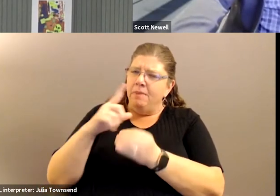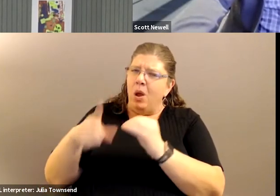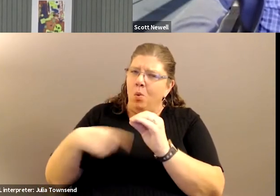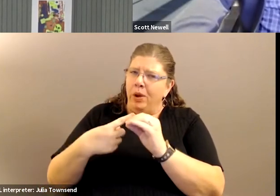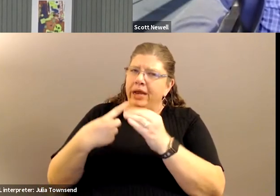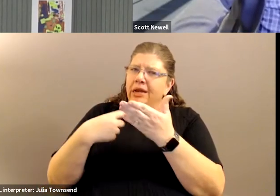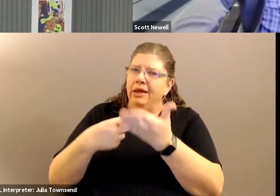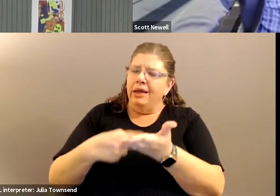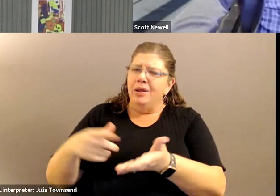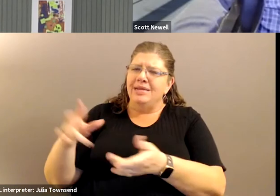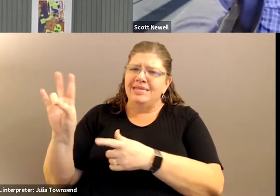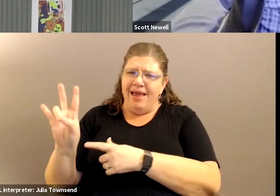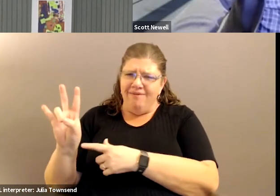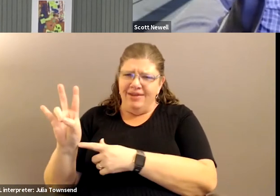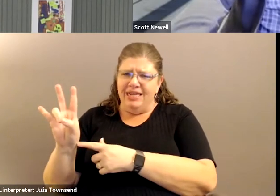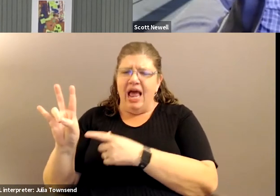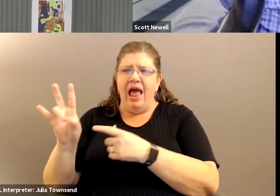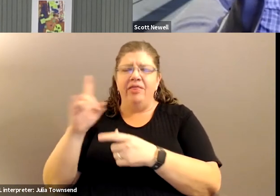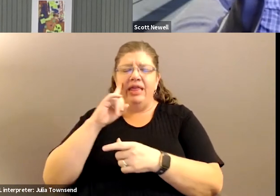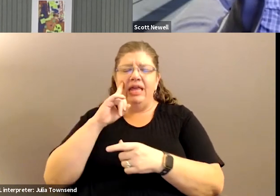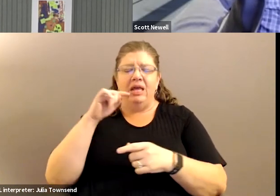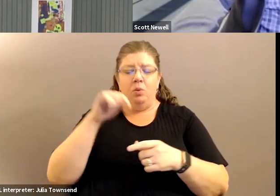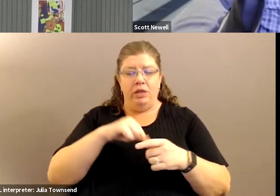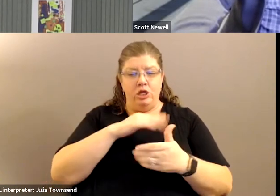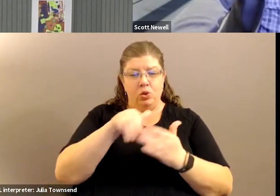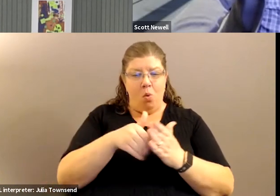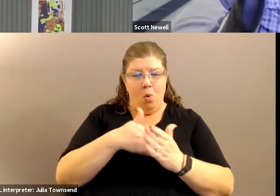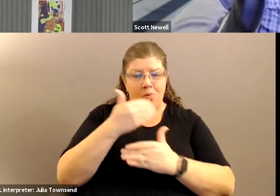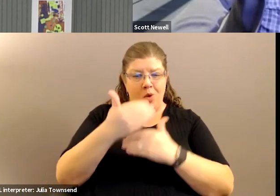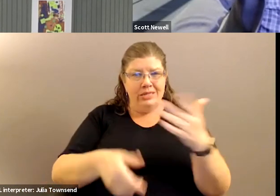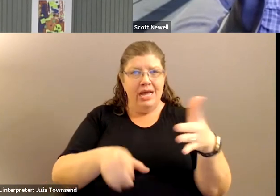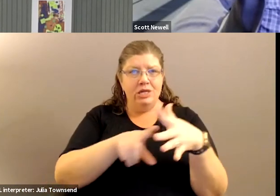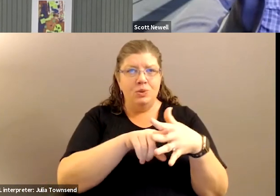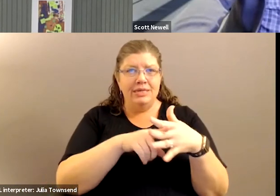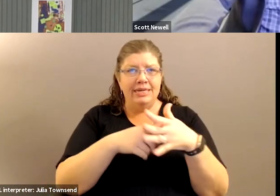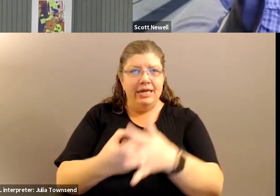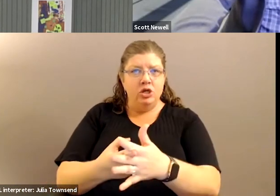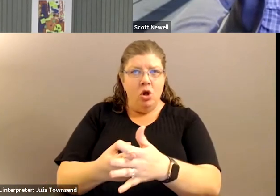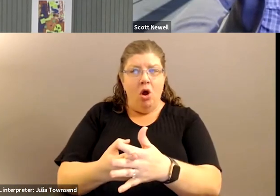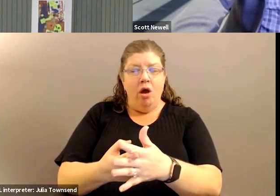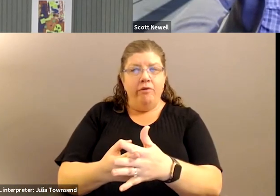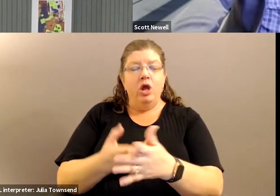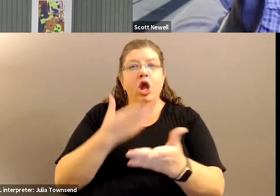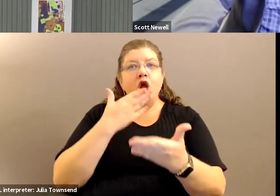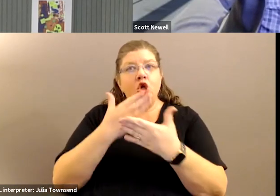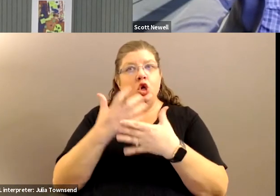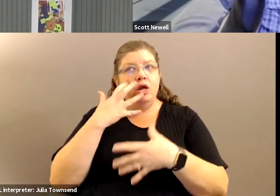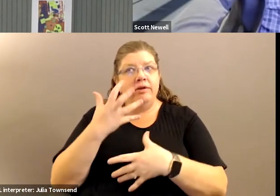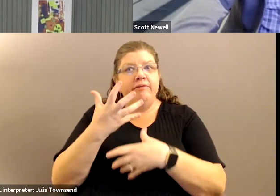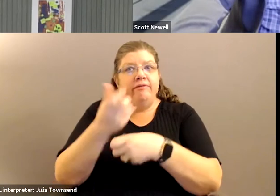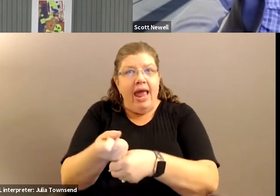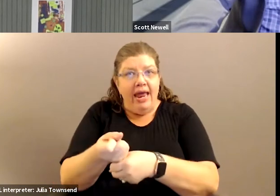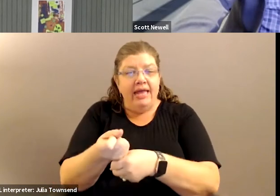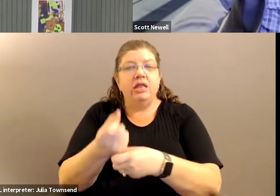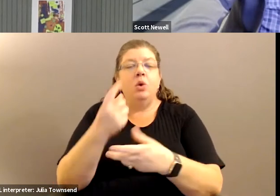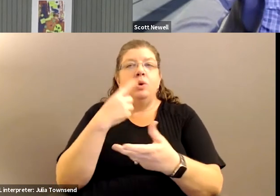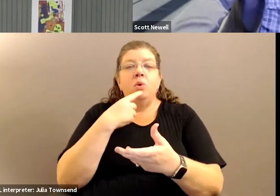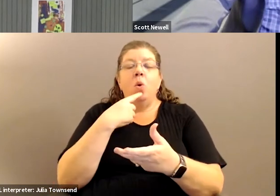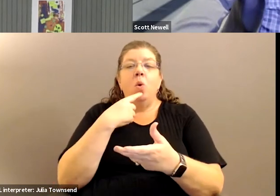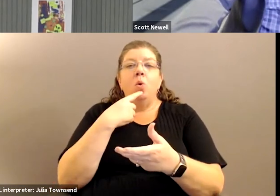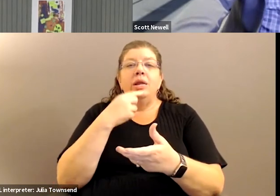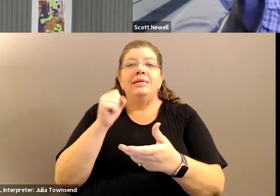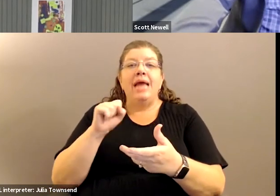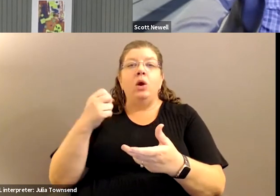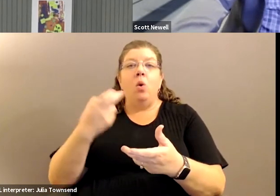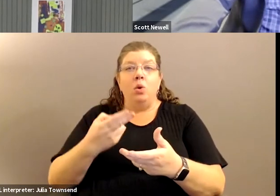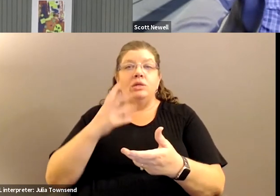about the seven i do believe that when this whole process was kicked off uh in good faith we told uh stakeholders